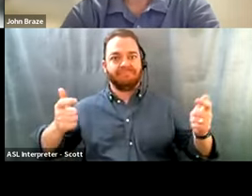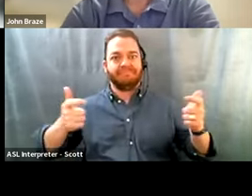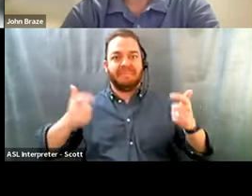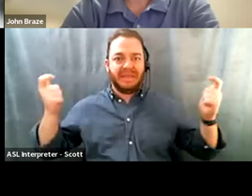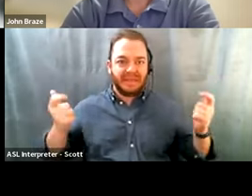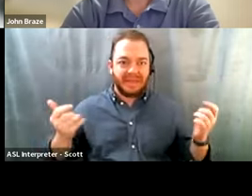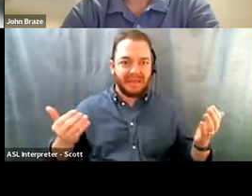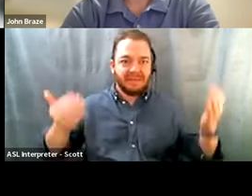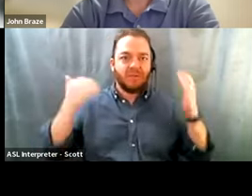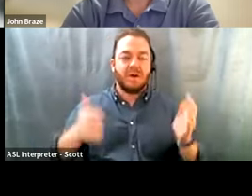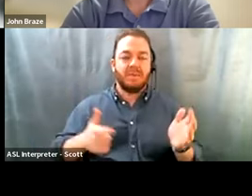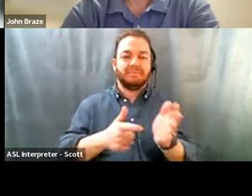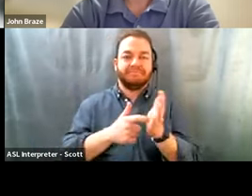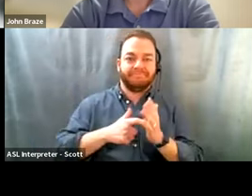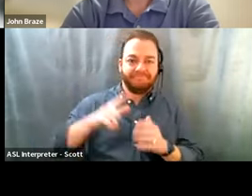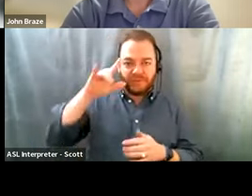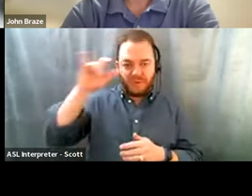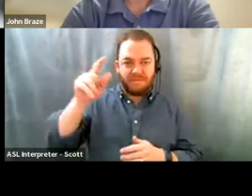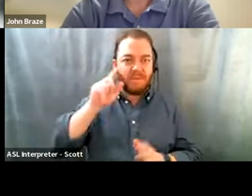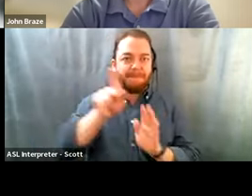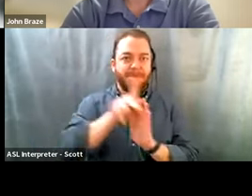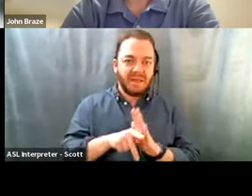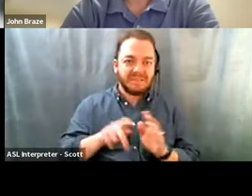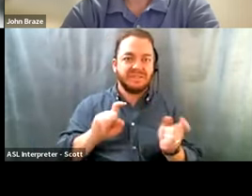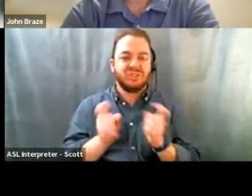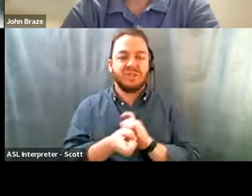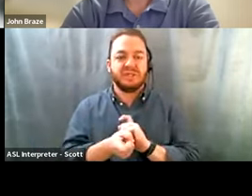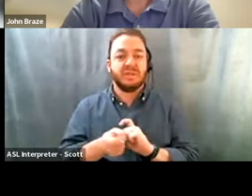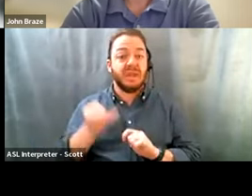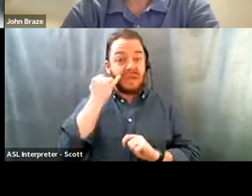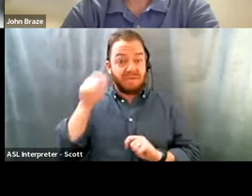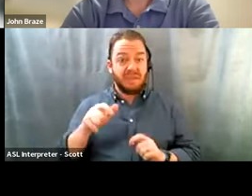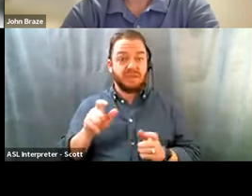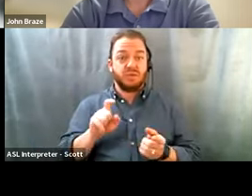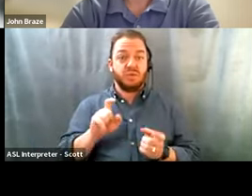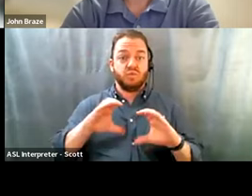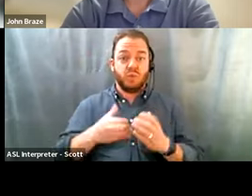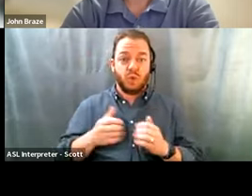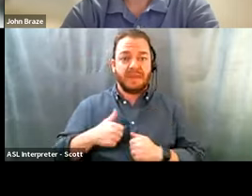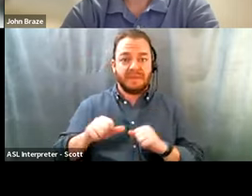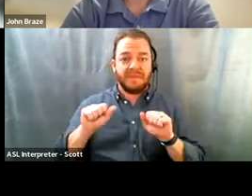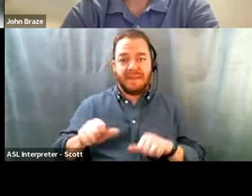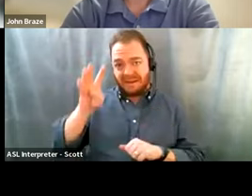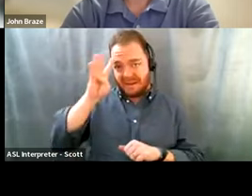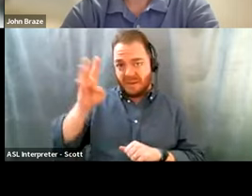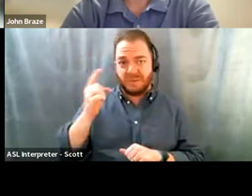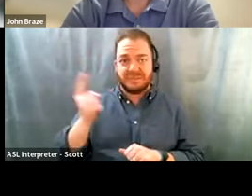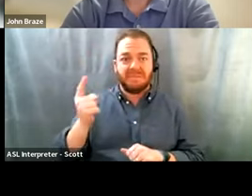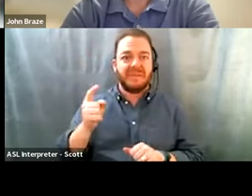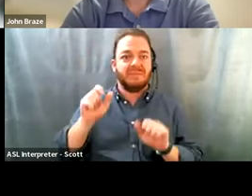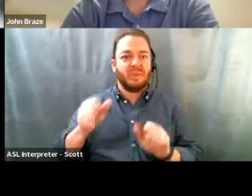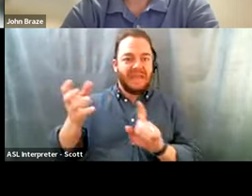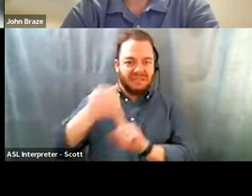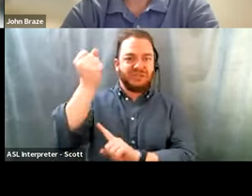through. If this group can really come up with something that is obtainable,